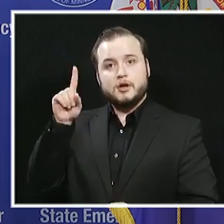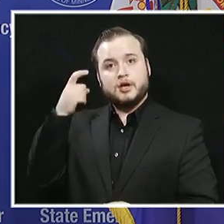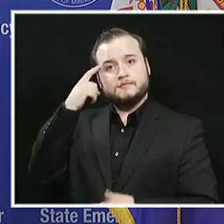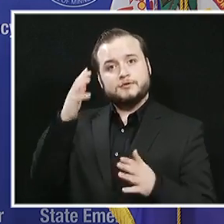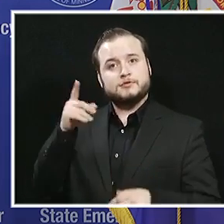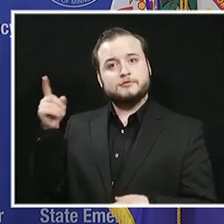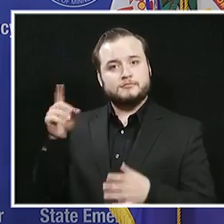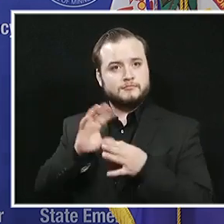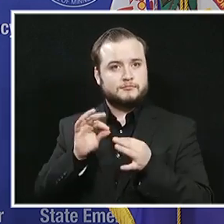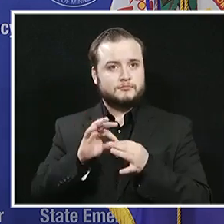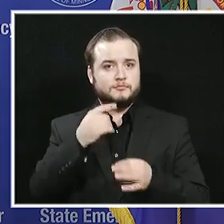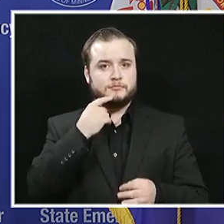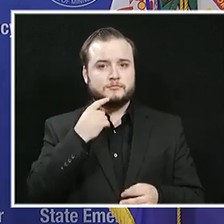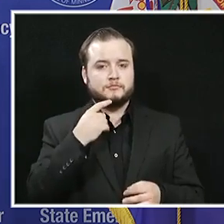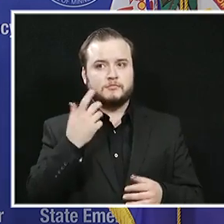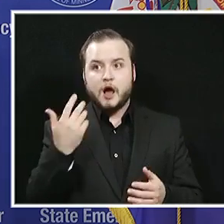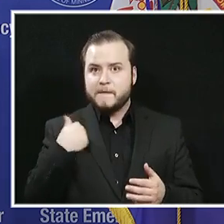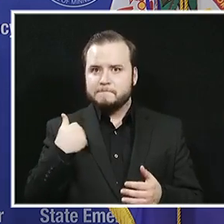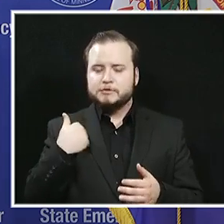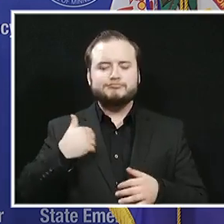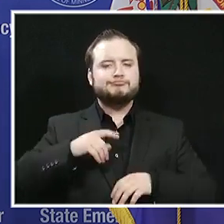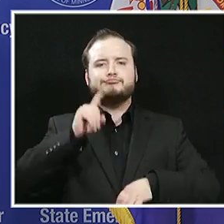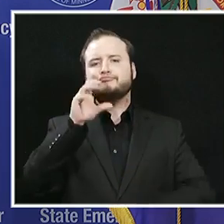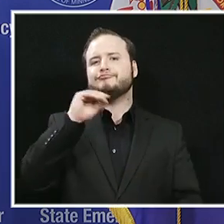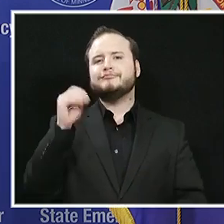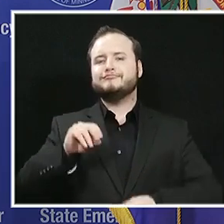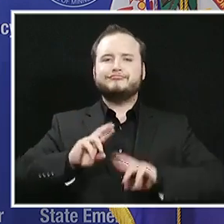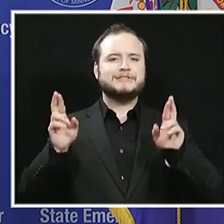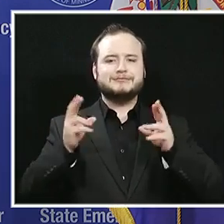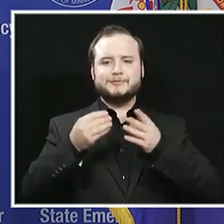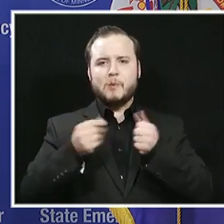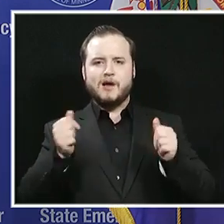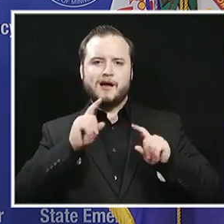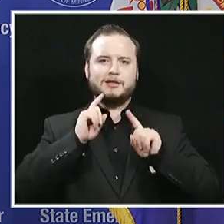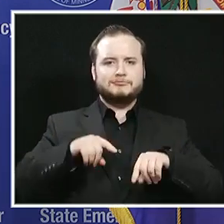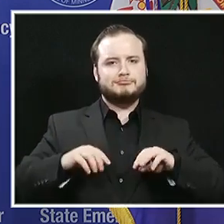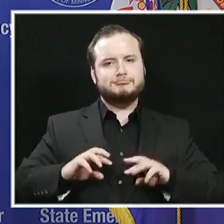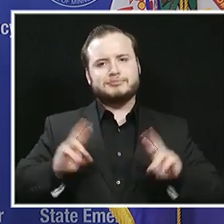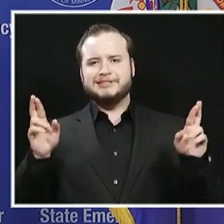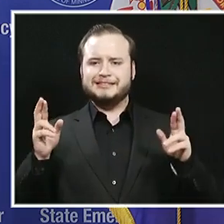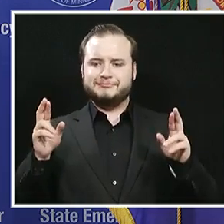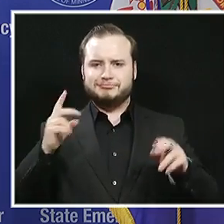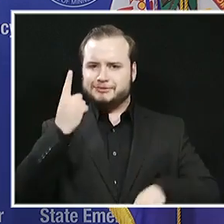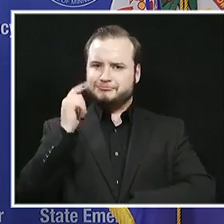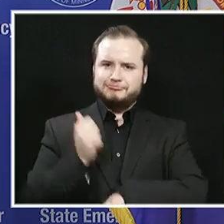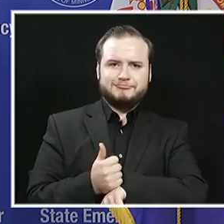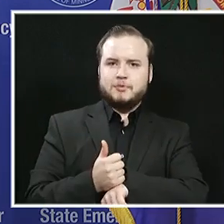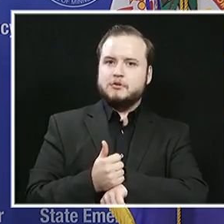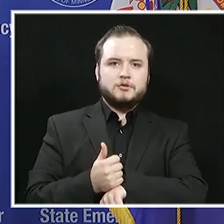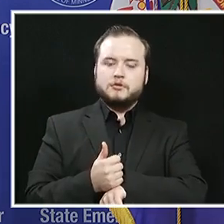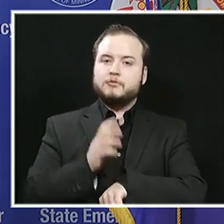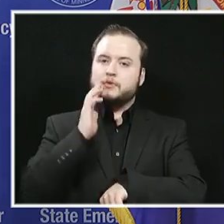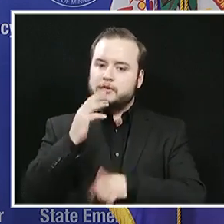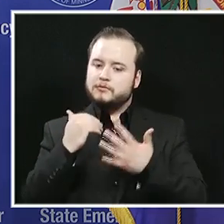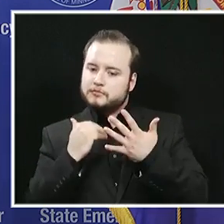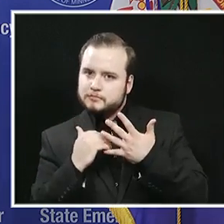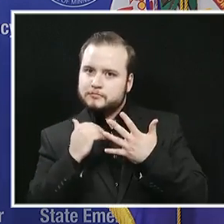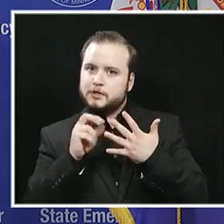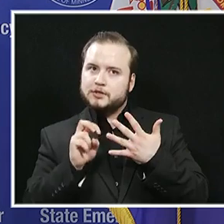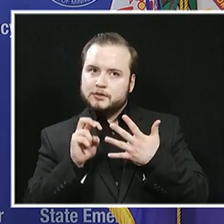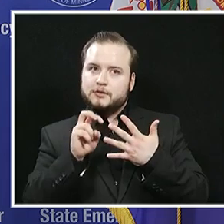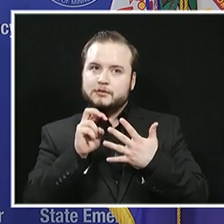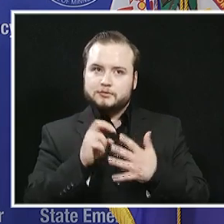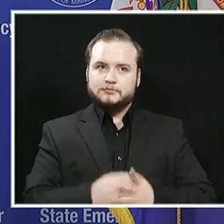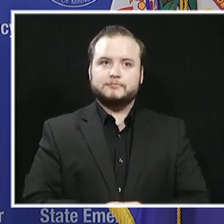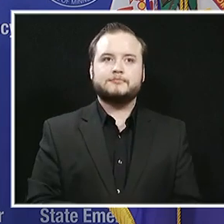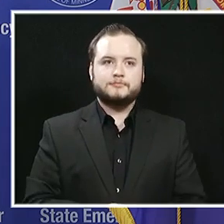full solution, but this is a step. And quite frankly, for retail, this is a really important step. My football analogy was quite simply, this is sort of like putting